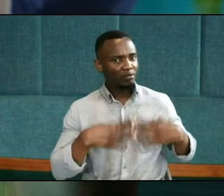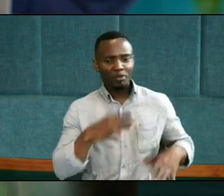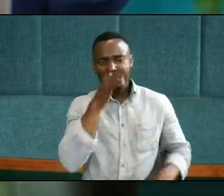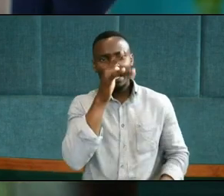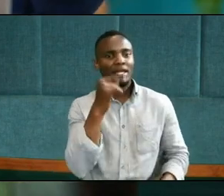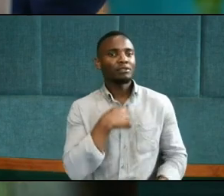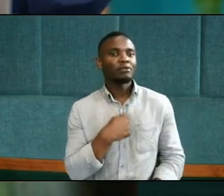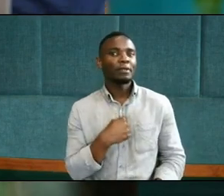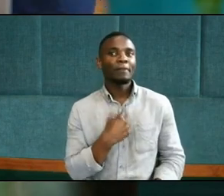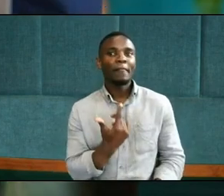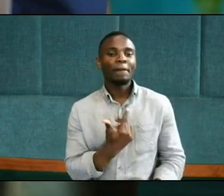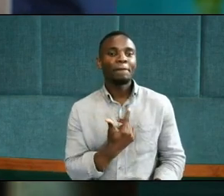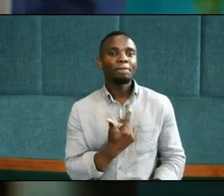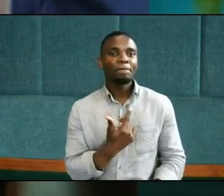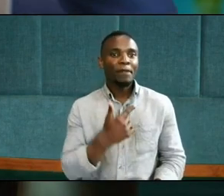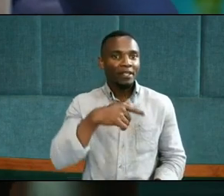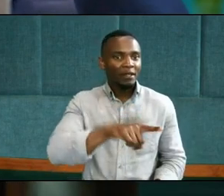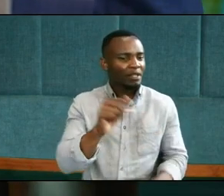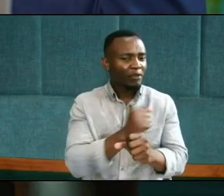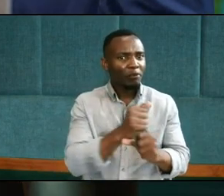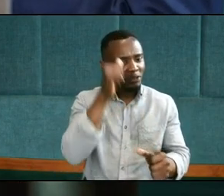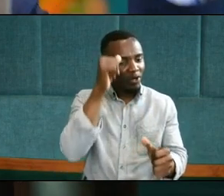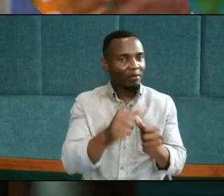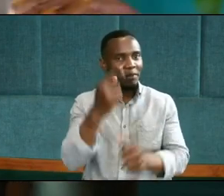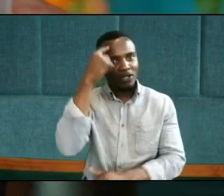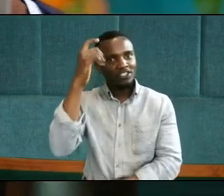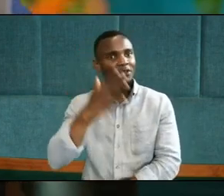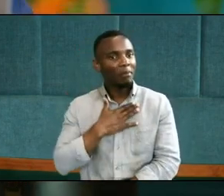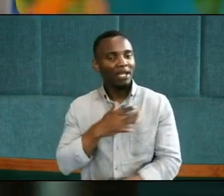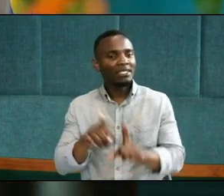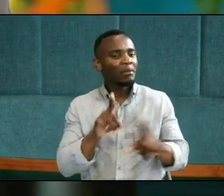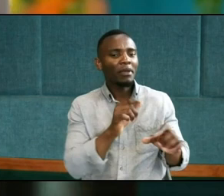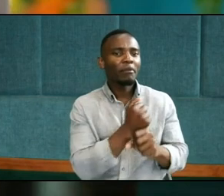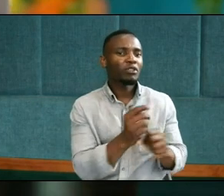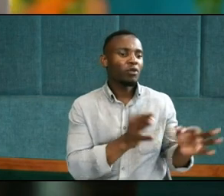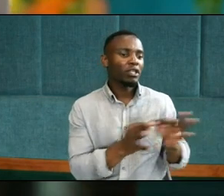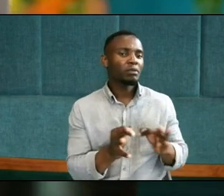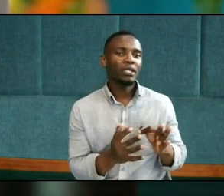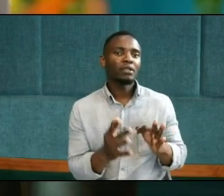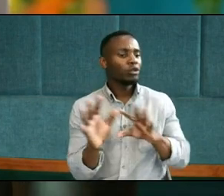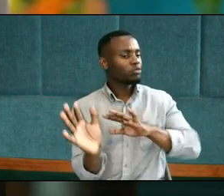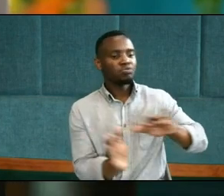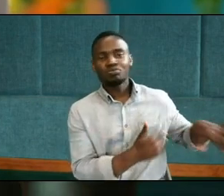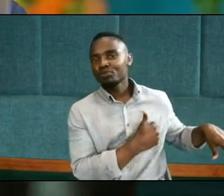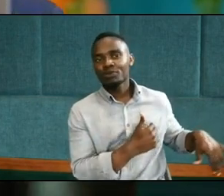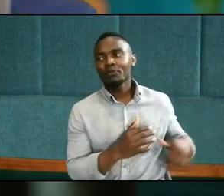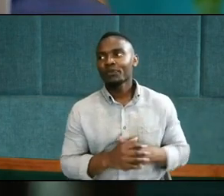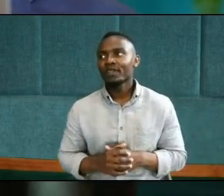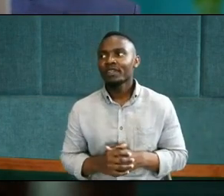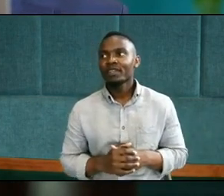along. They can't tell me what I dreamt. They can't even tell me the meaning of the dream. Get them out of my face. And